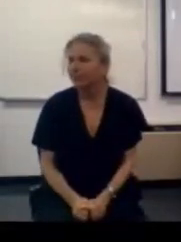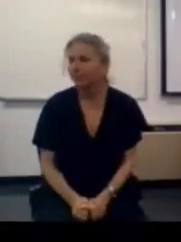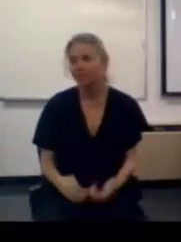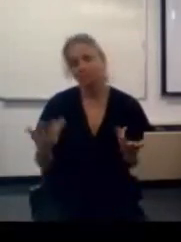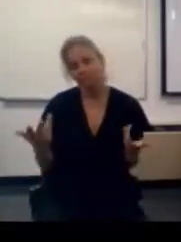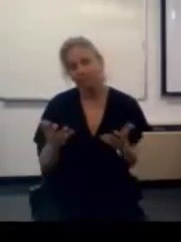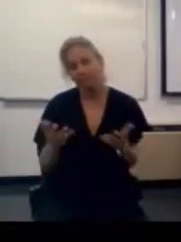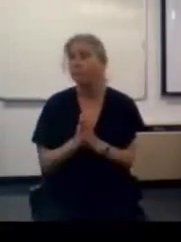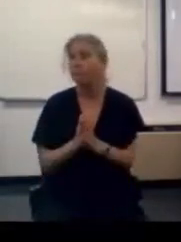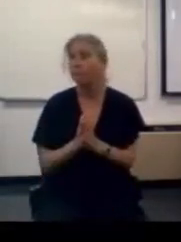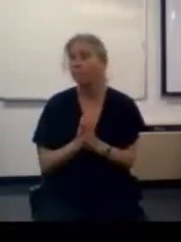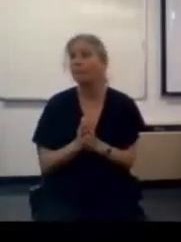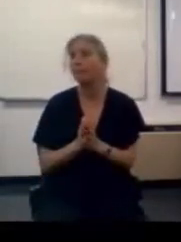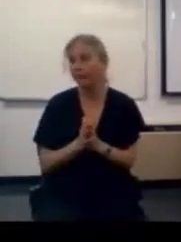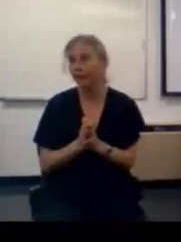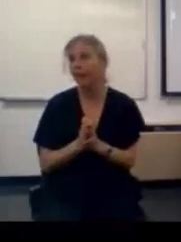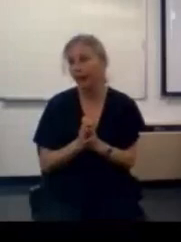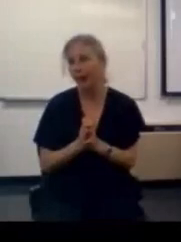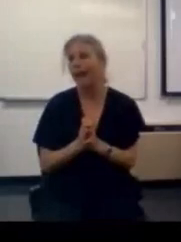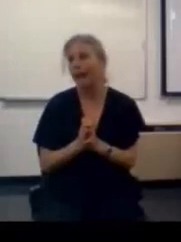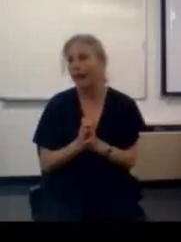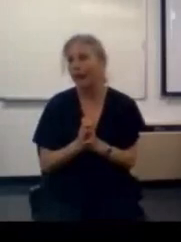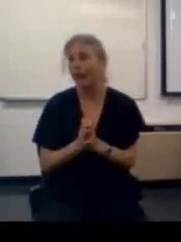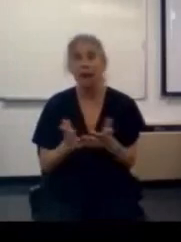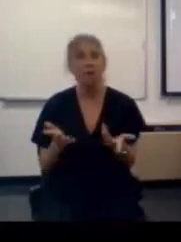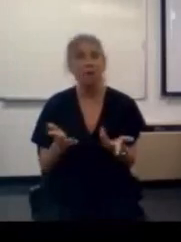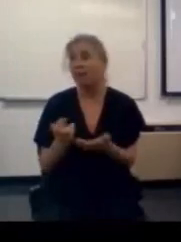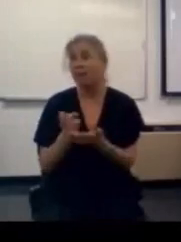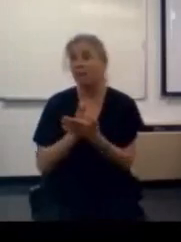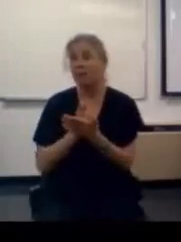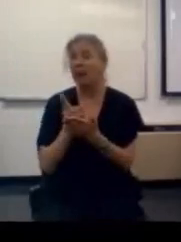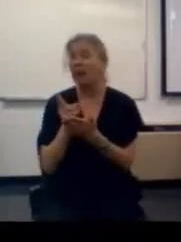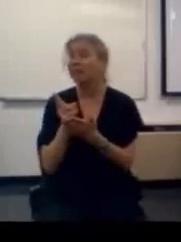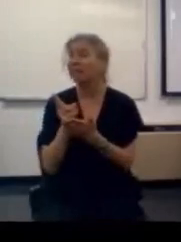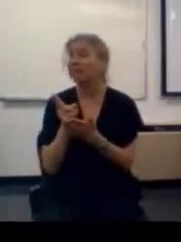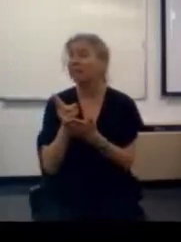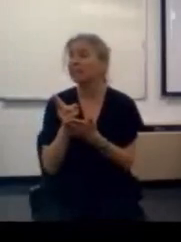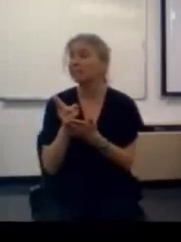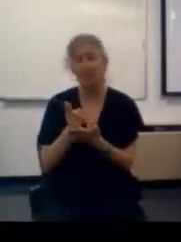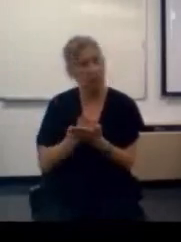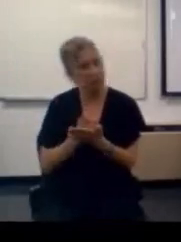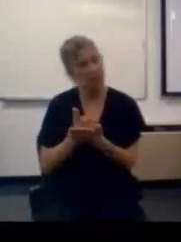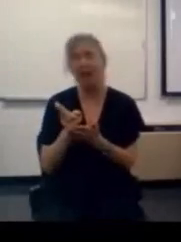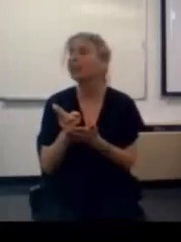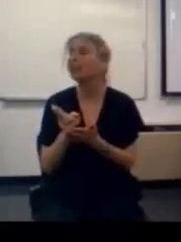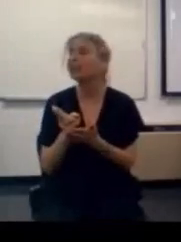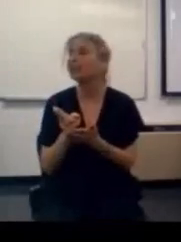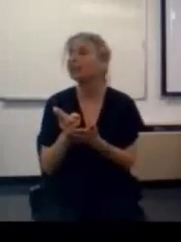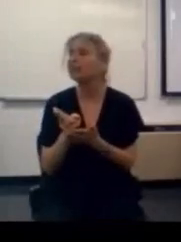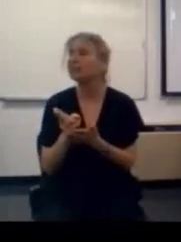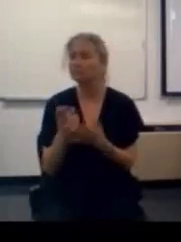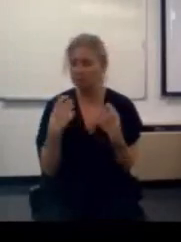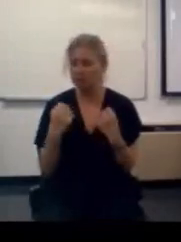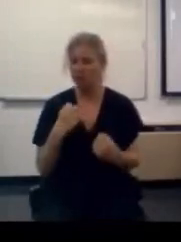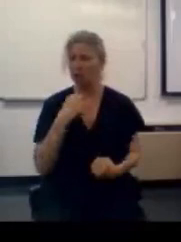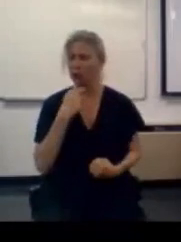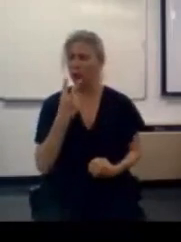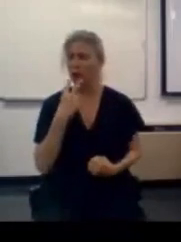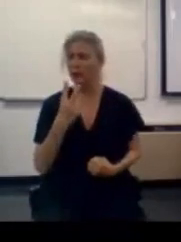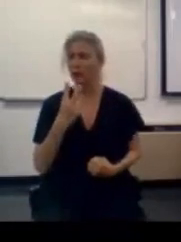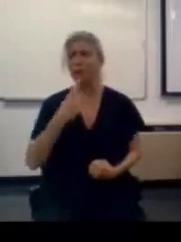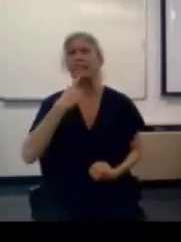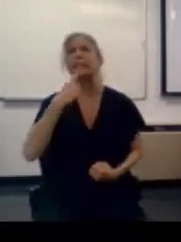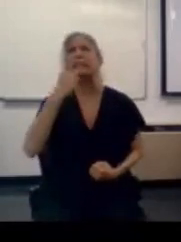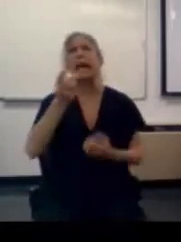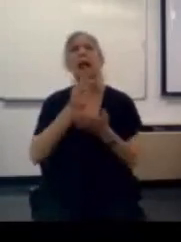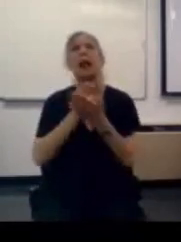there? I would say just tap into yourself. Mm-hmm. Really hear your voice and bring